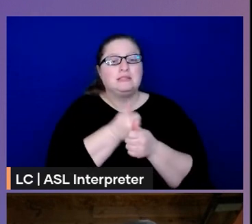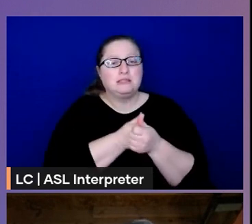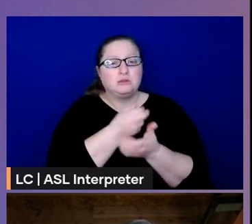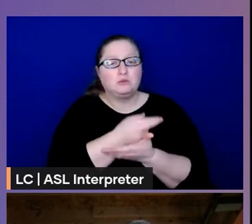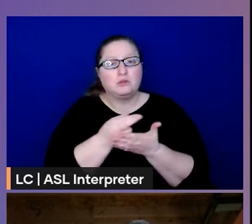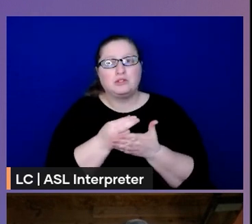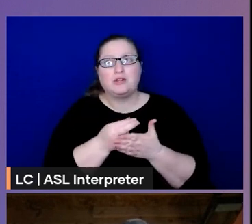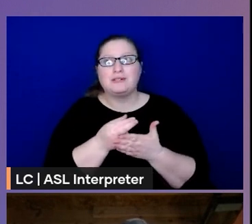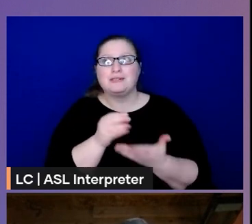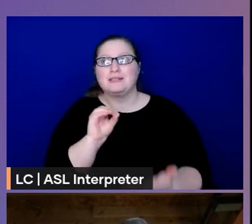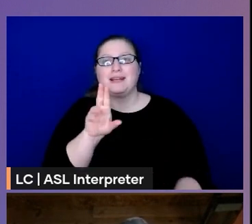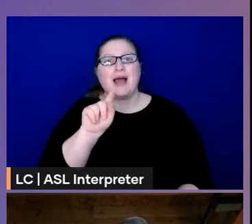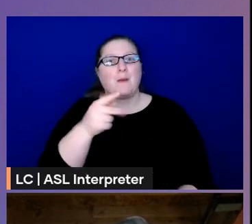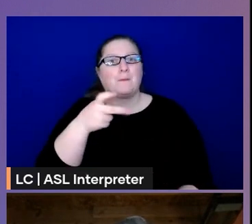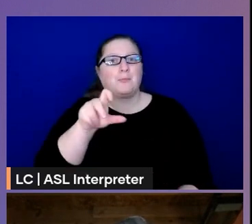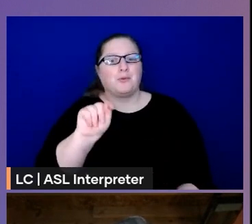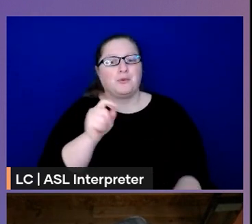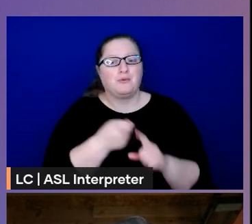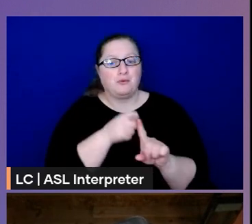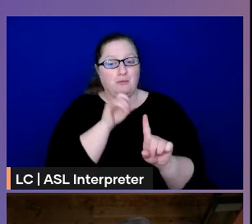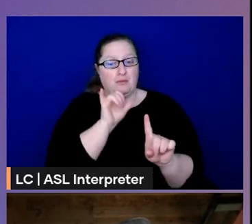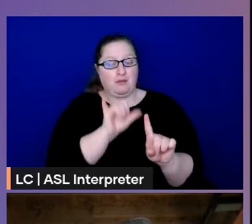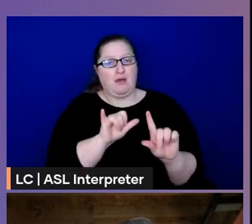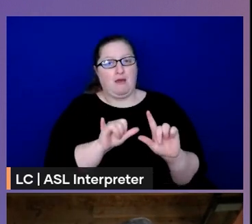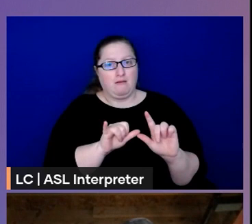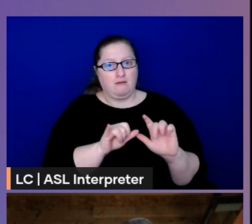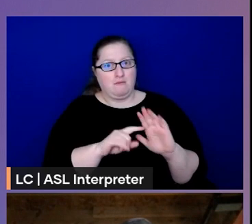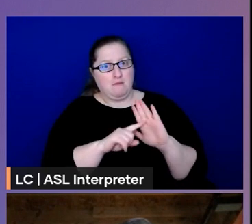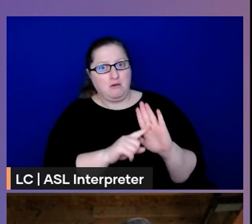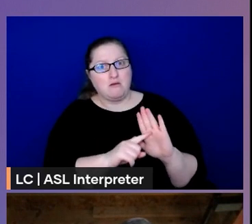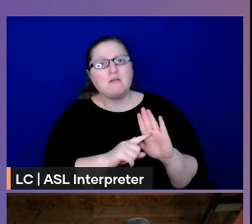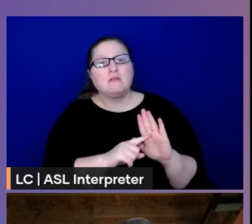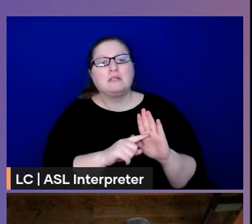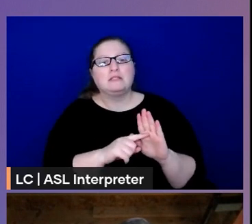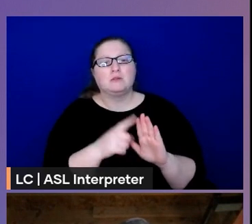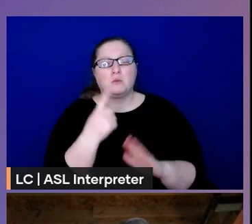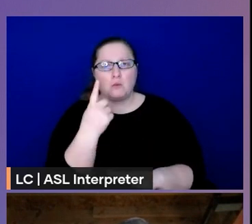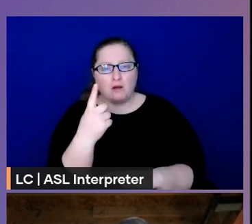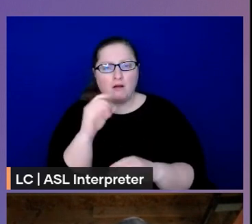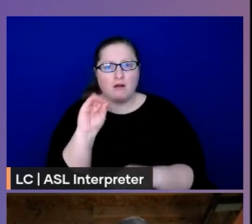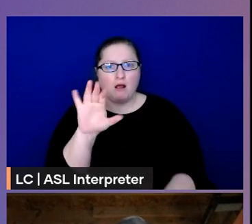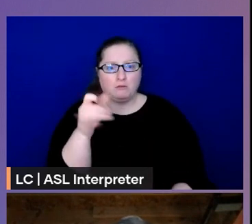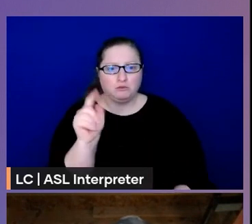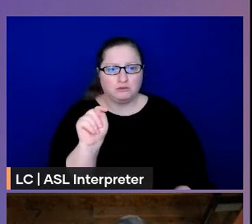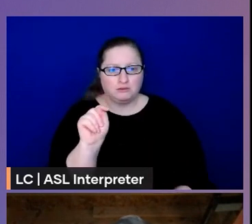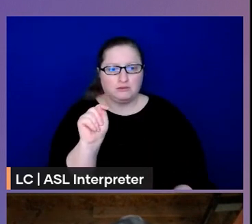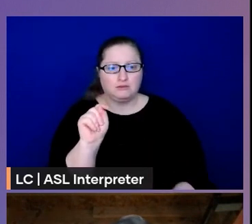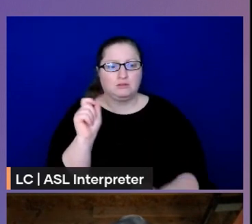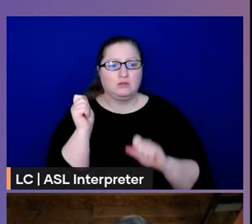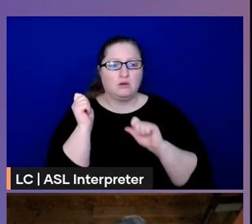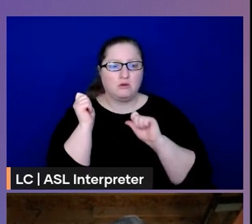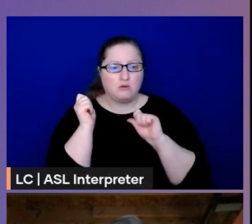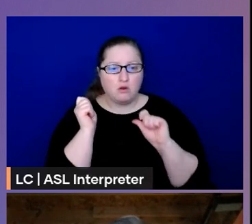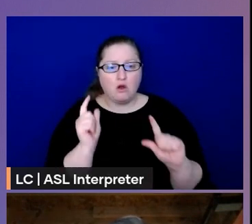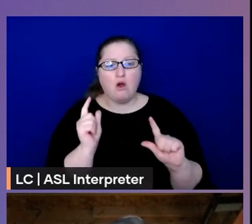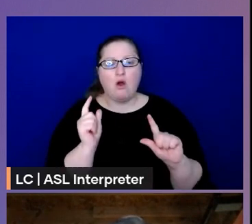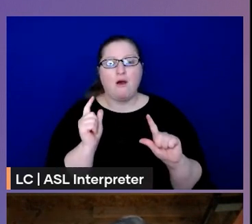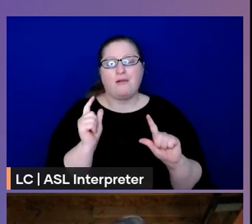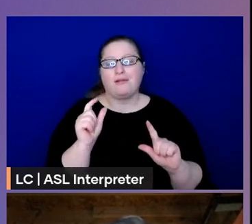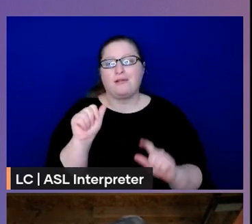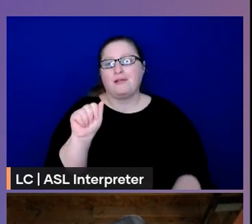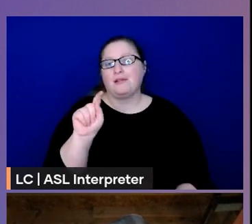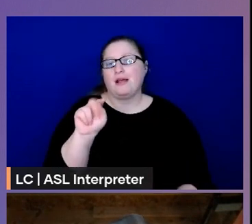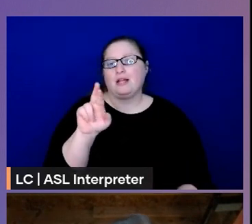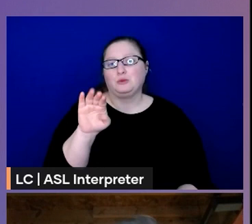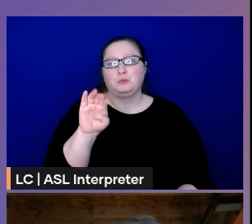or the output from that module, is a single object. All attributes are variabilized.